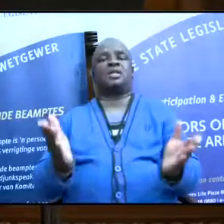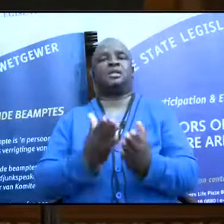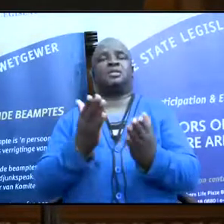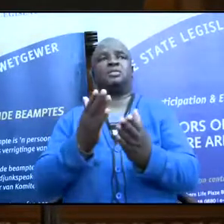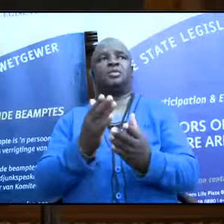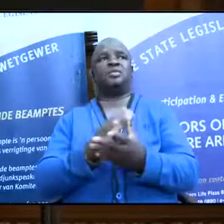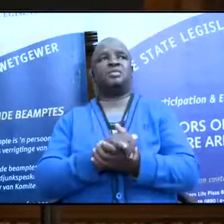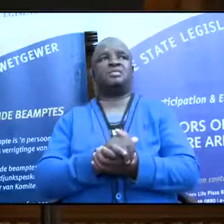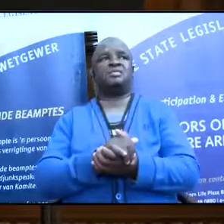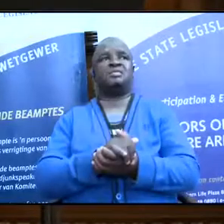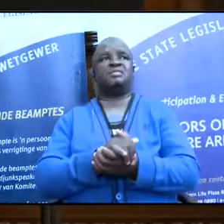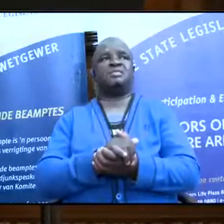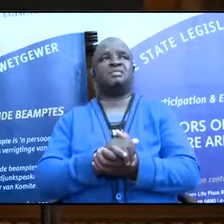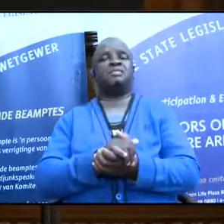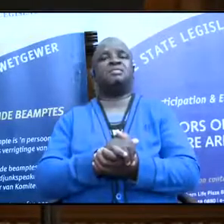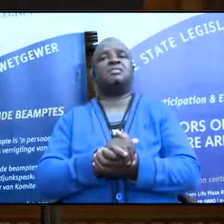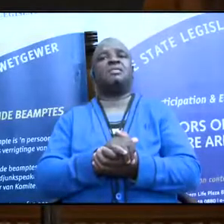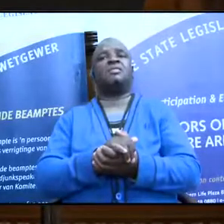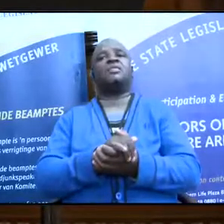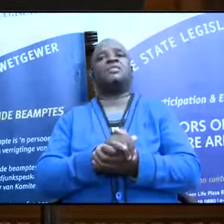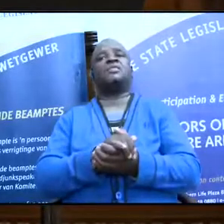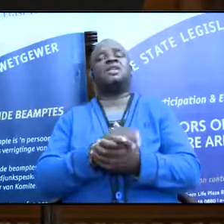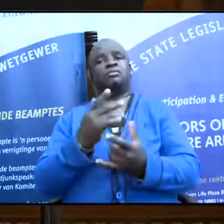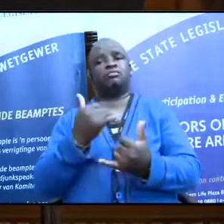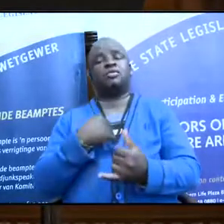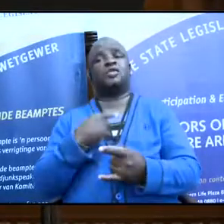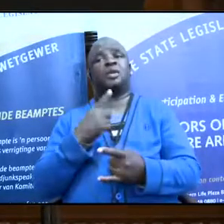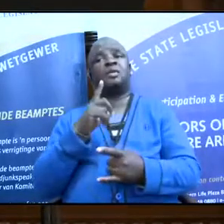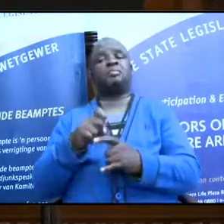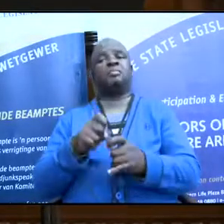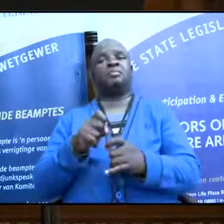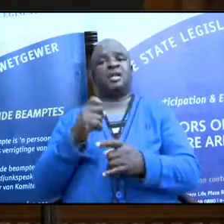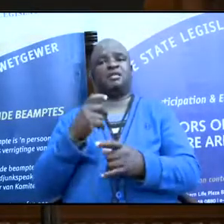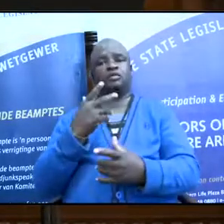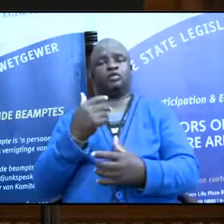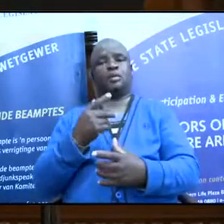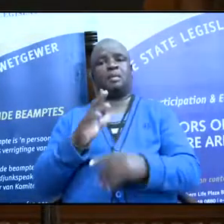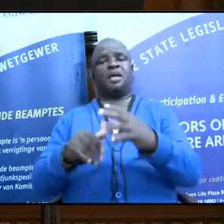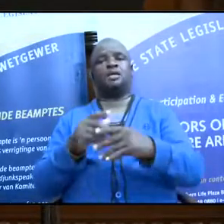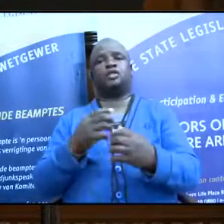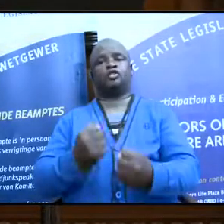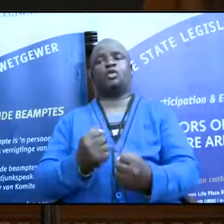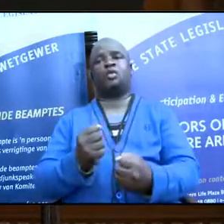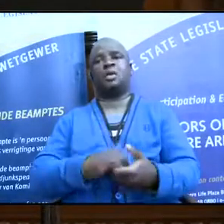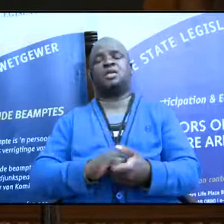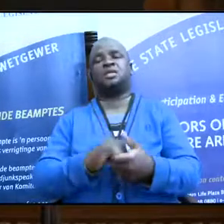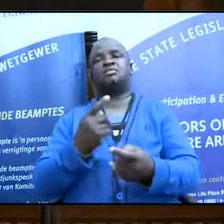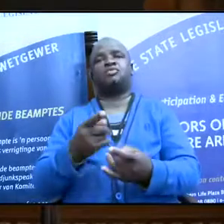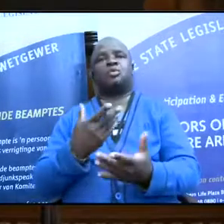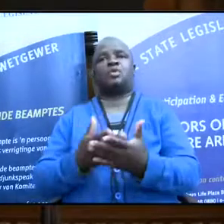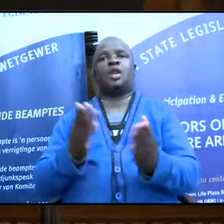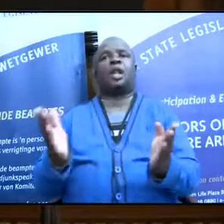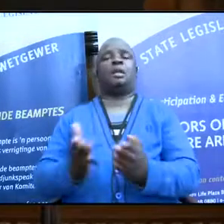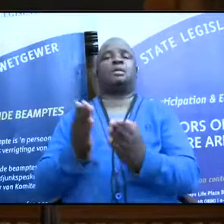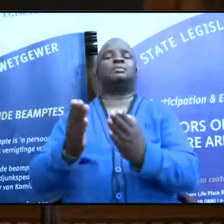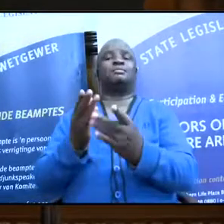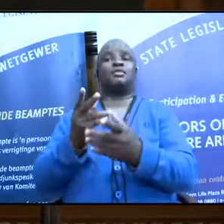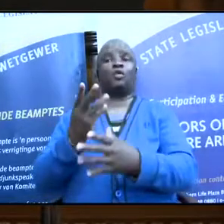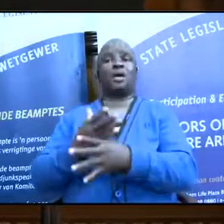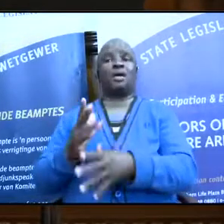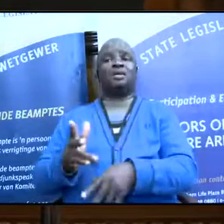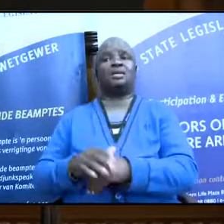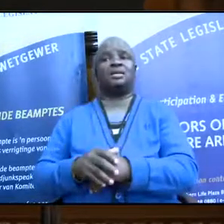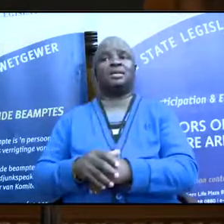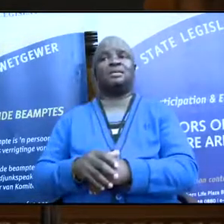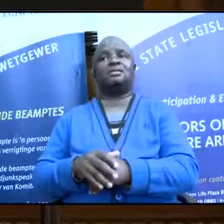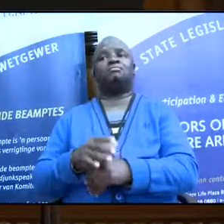therefore as much as we believe strong in building strong organizations that take care of the well-being of the employer's interest as it